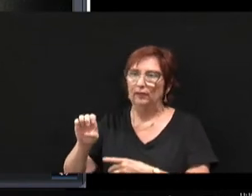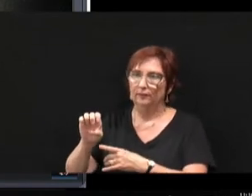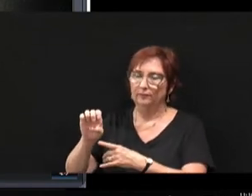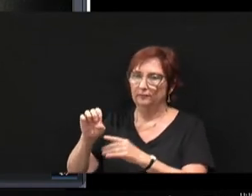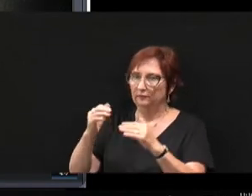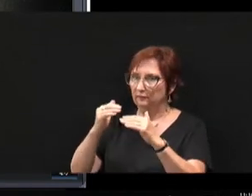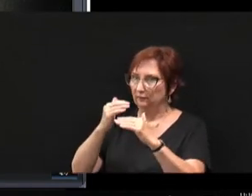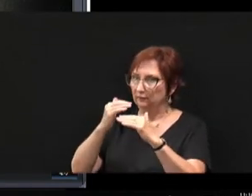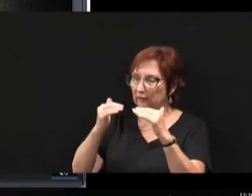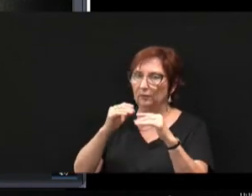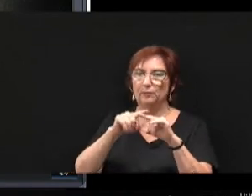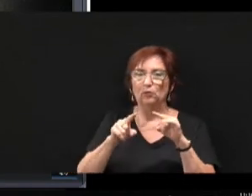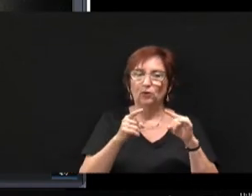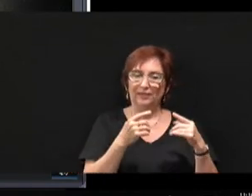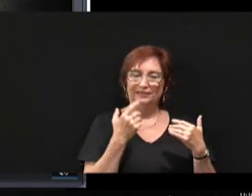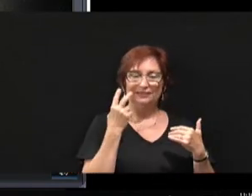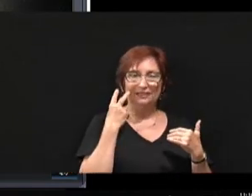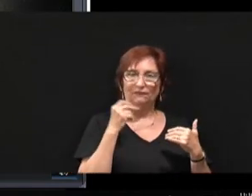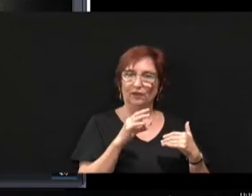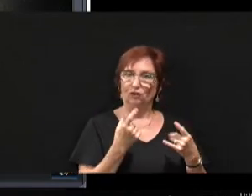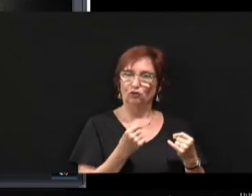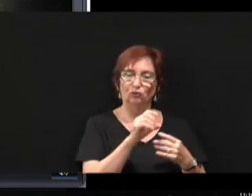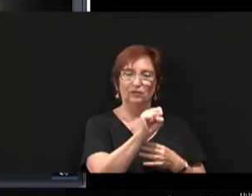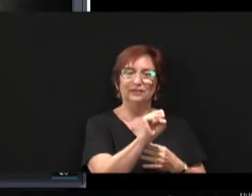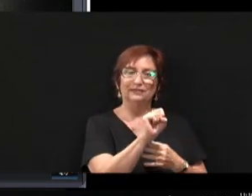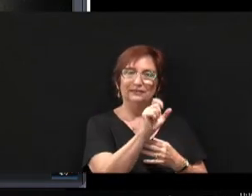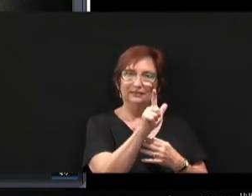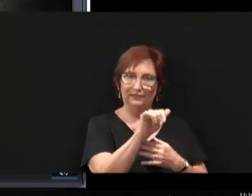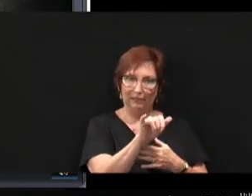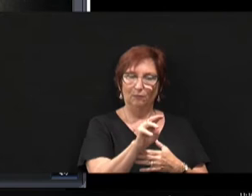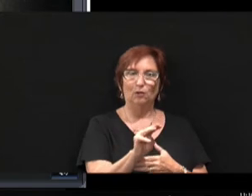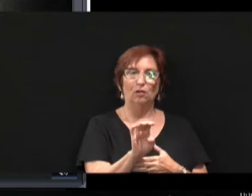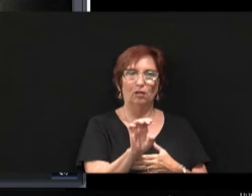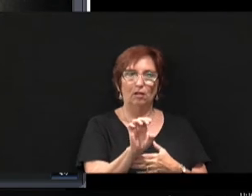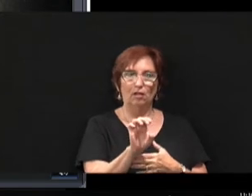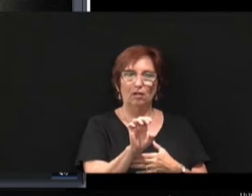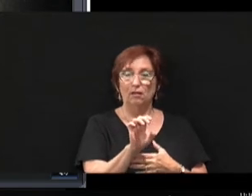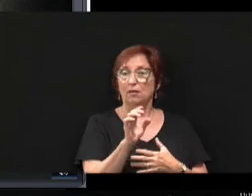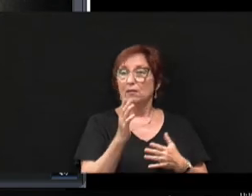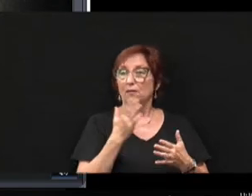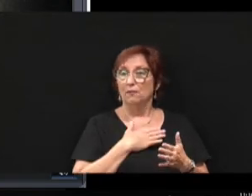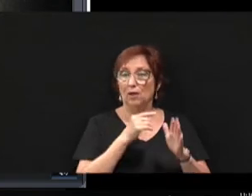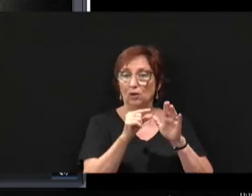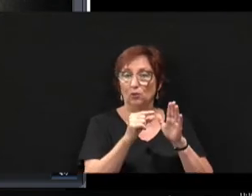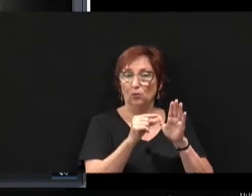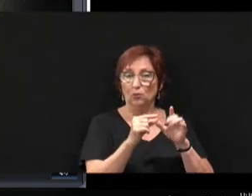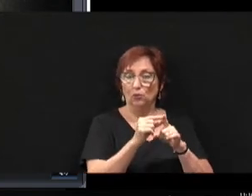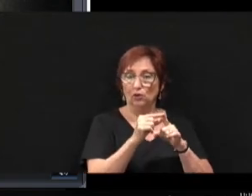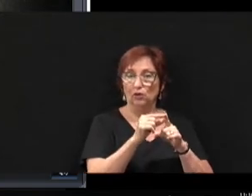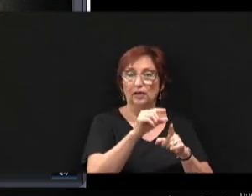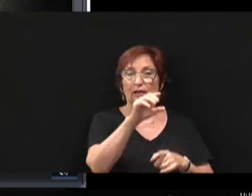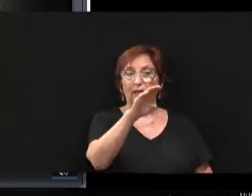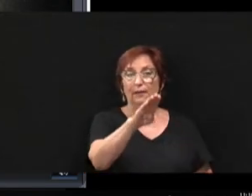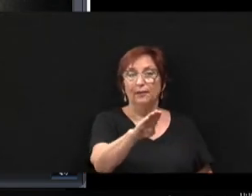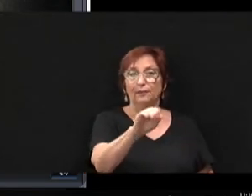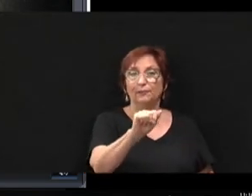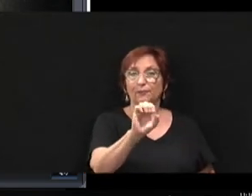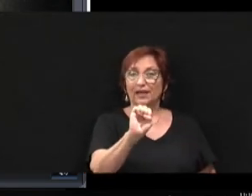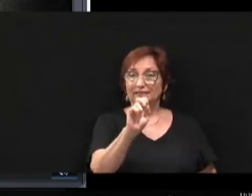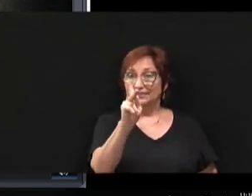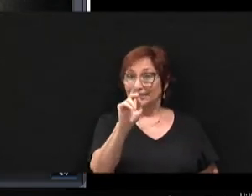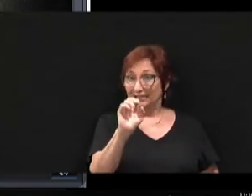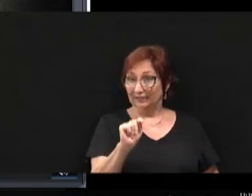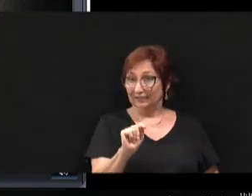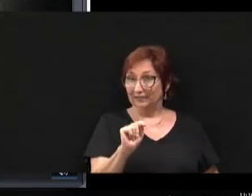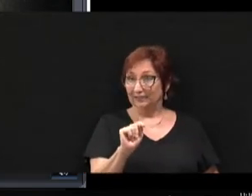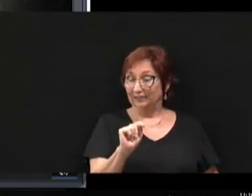syllable. And what you would do is say, my word is basket. I want you to say, we're going to play another word game. I'm